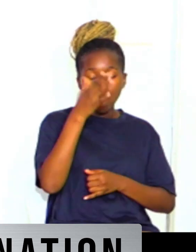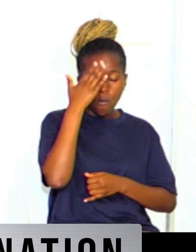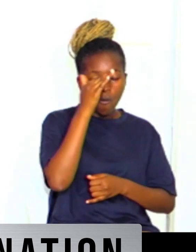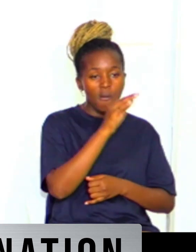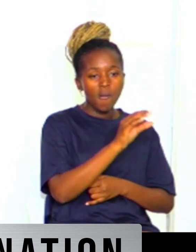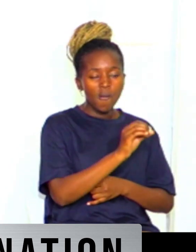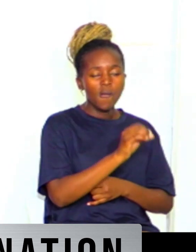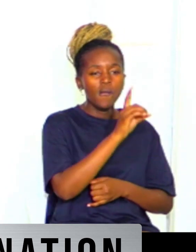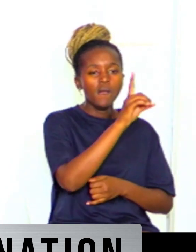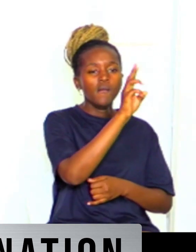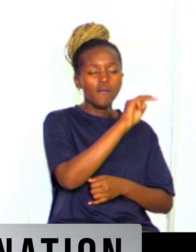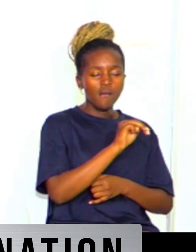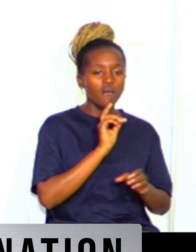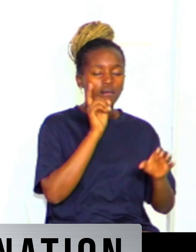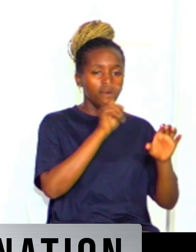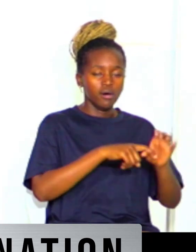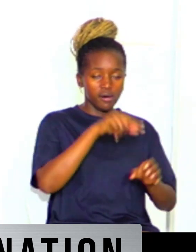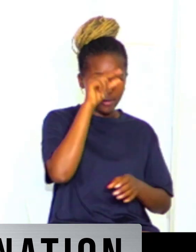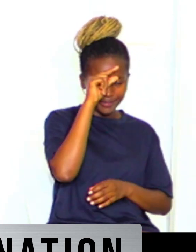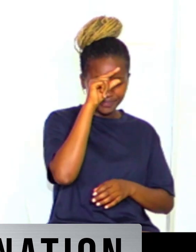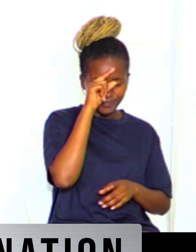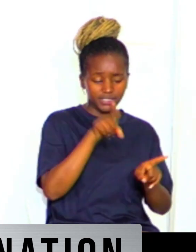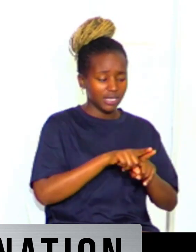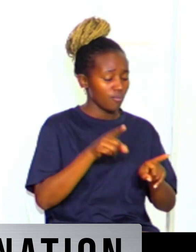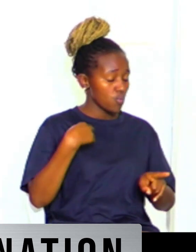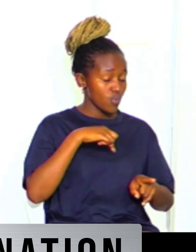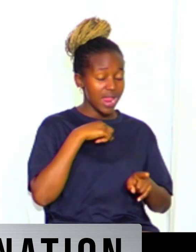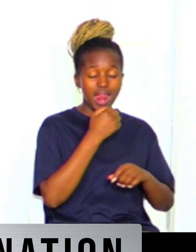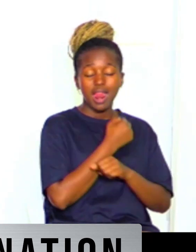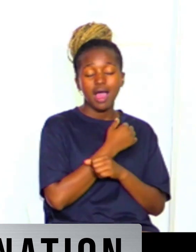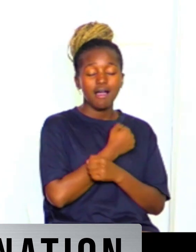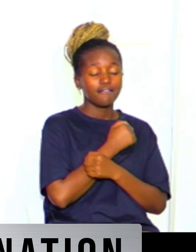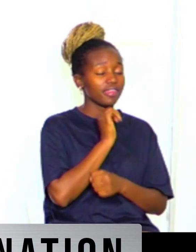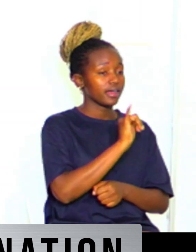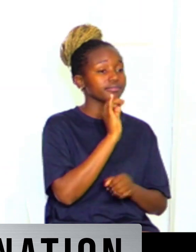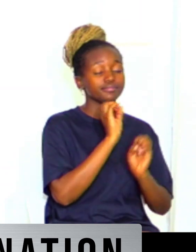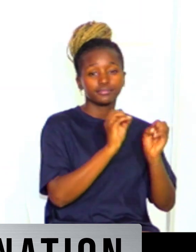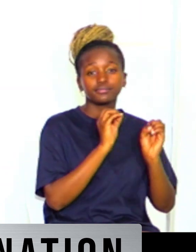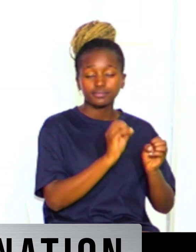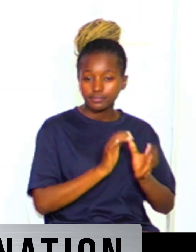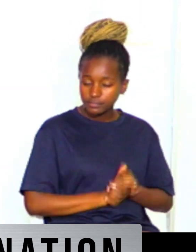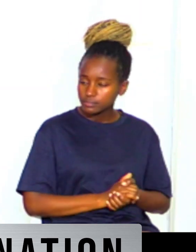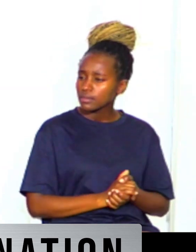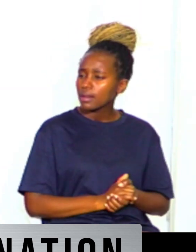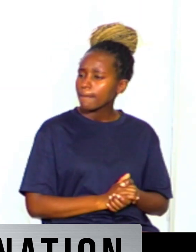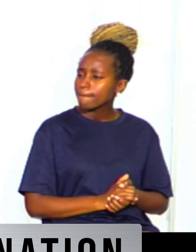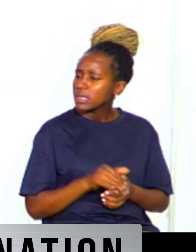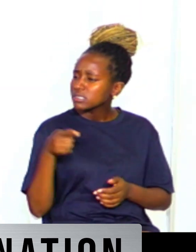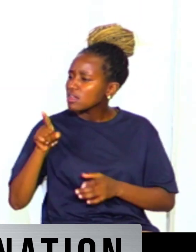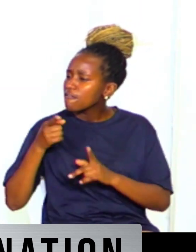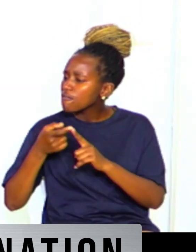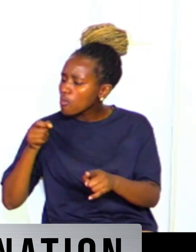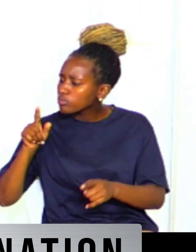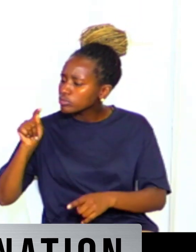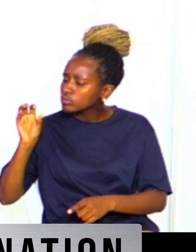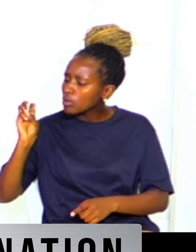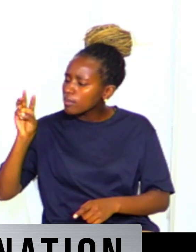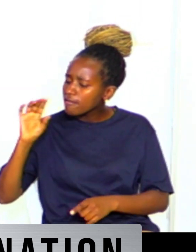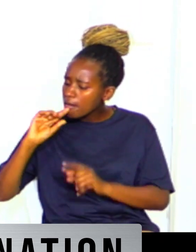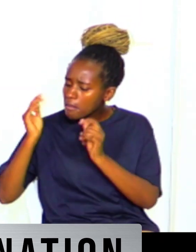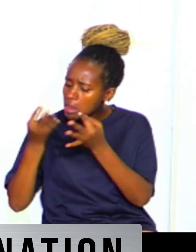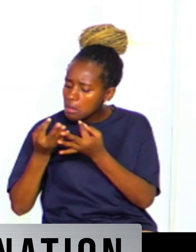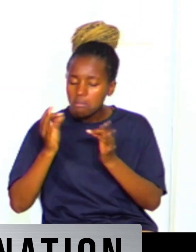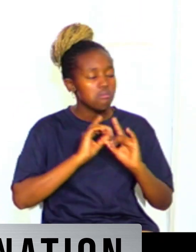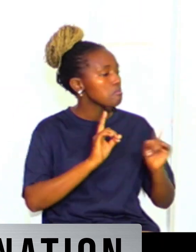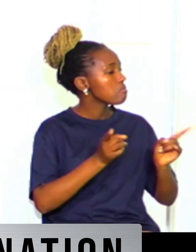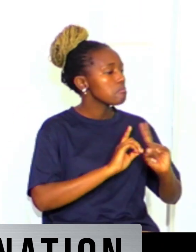that the government is doing. That is what is happening. Makoure. But is he from the Tom Mboya family? No. Okay. No, it was just